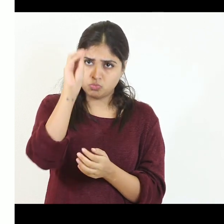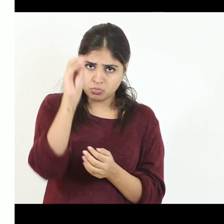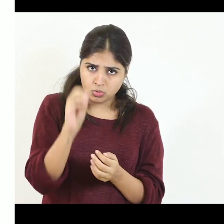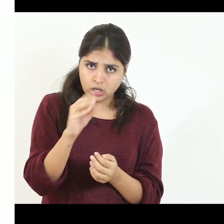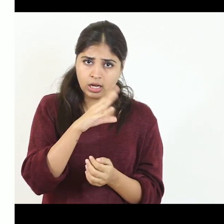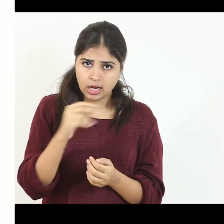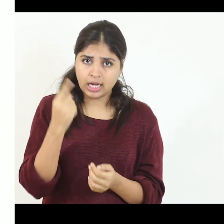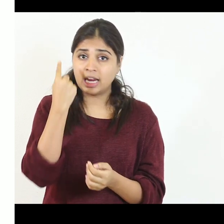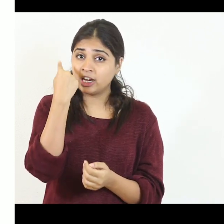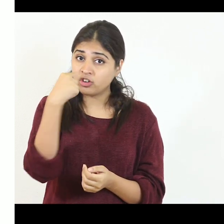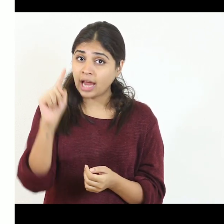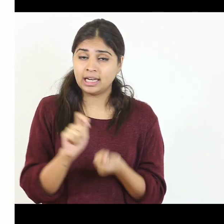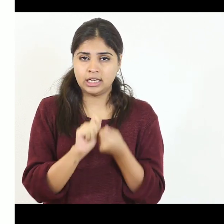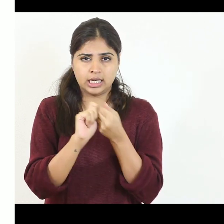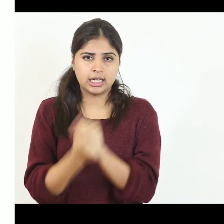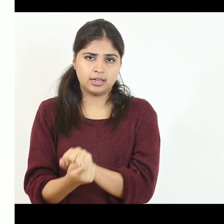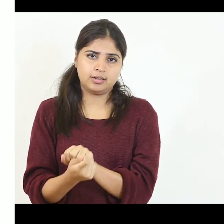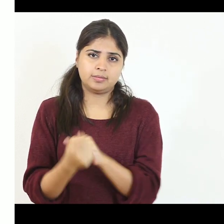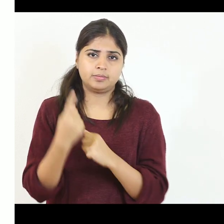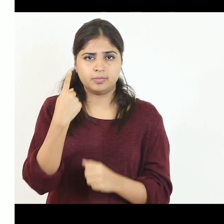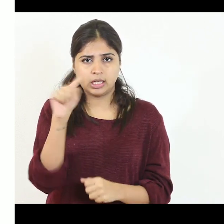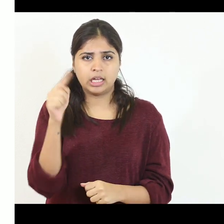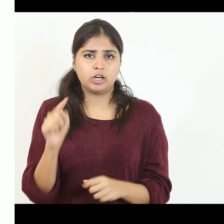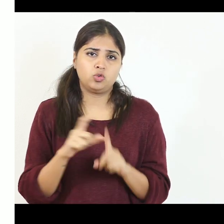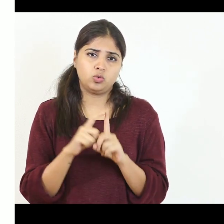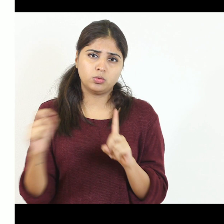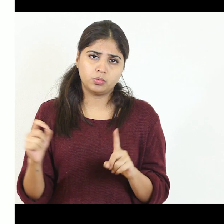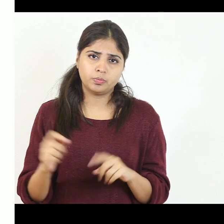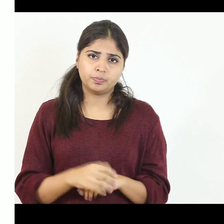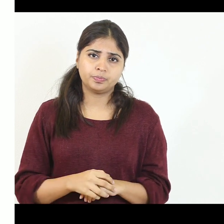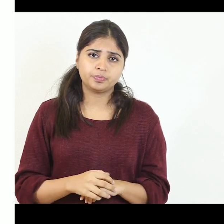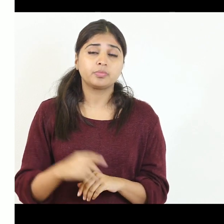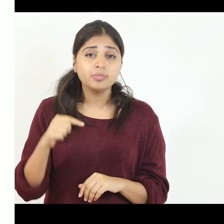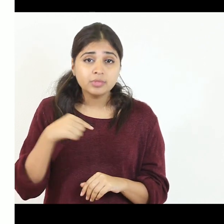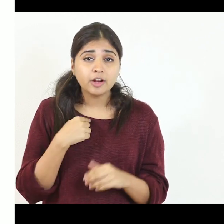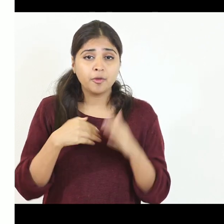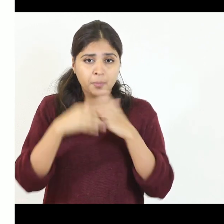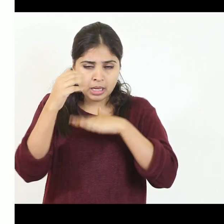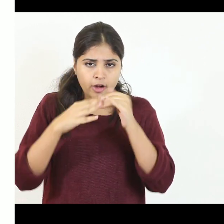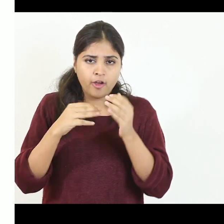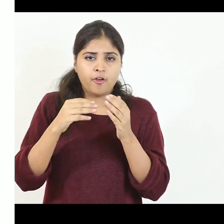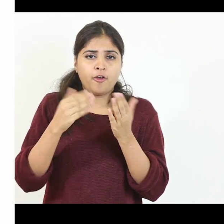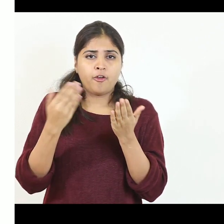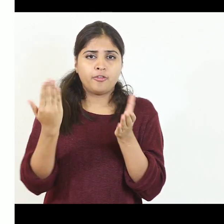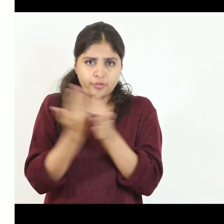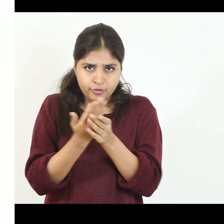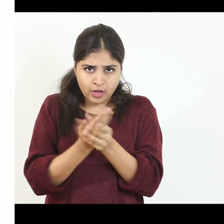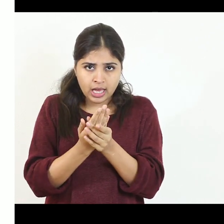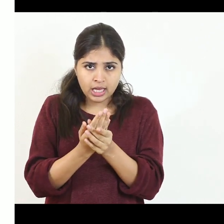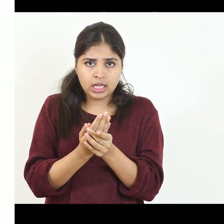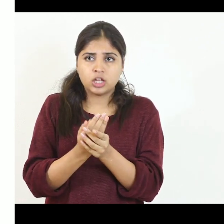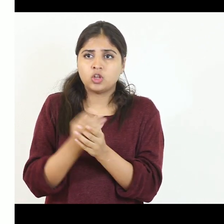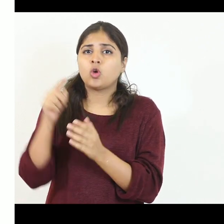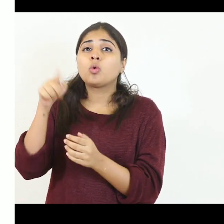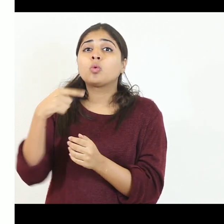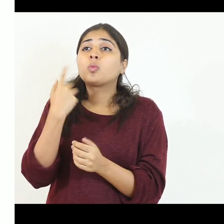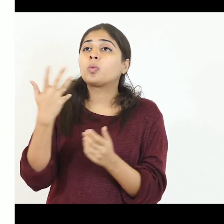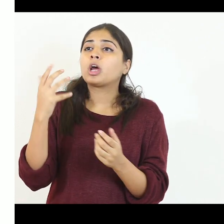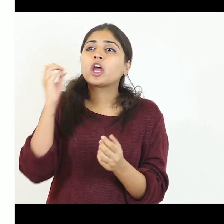Maintain files of source document or other information relative to data entered.